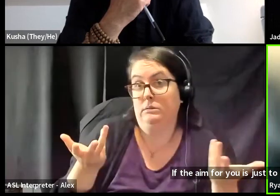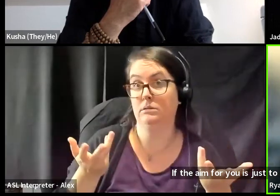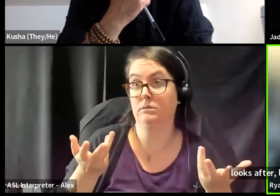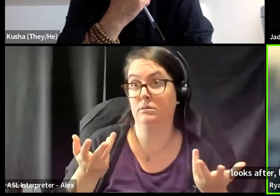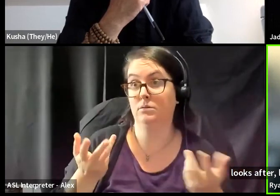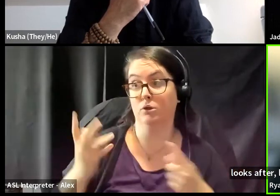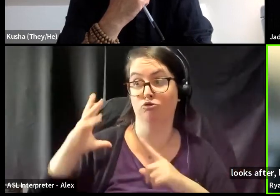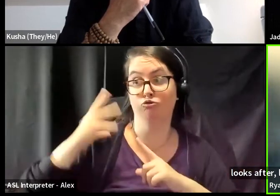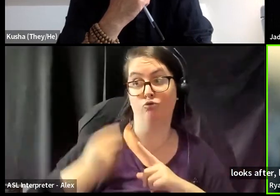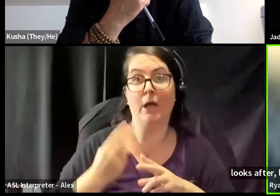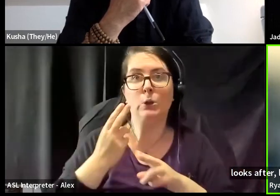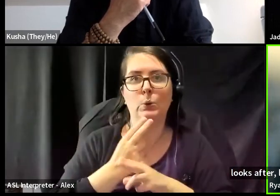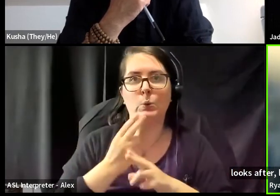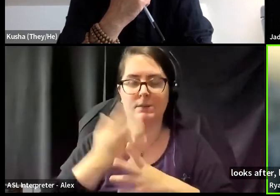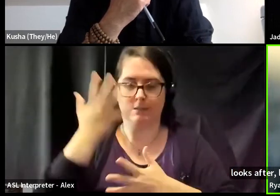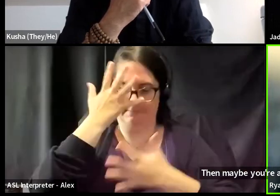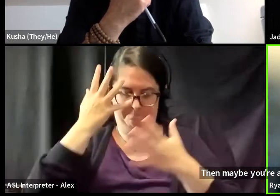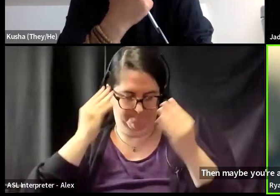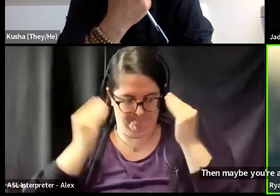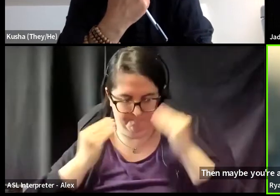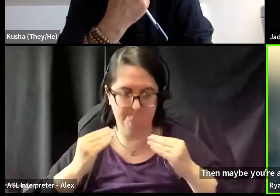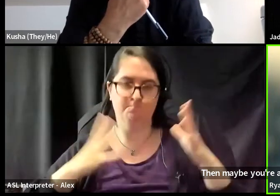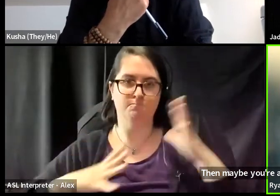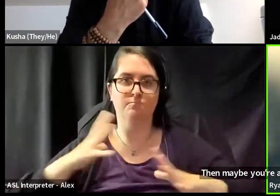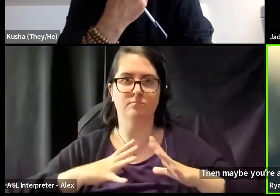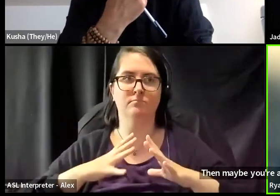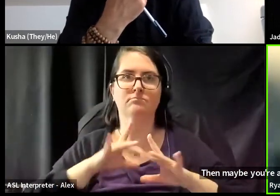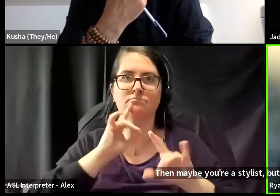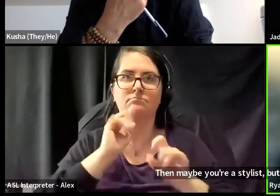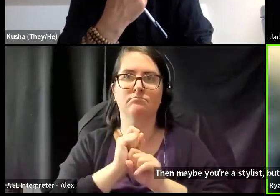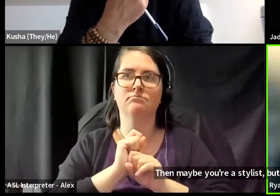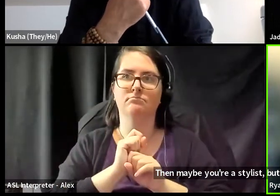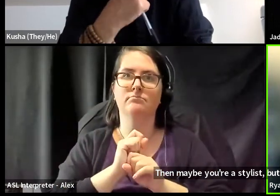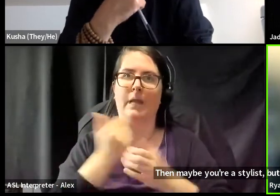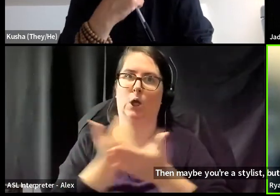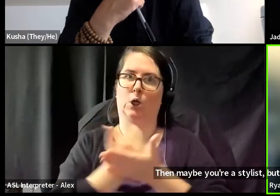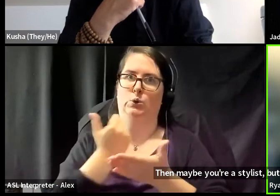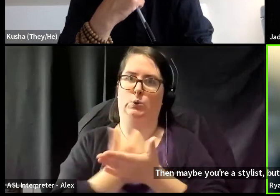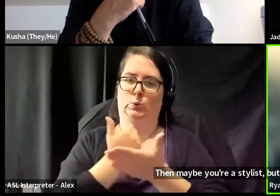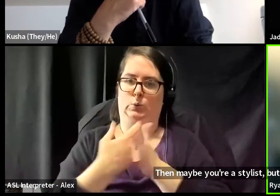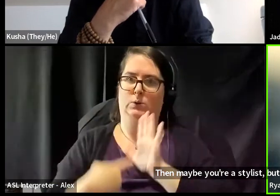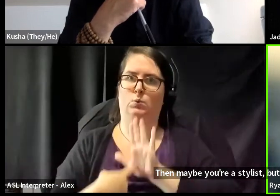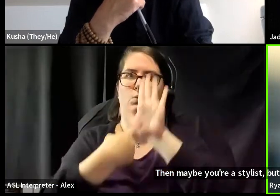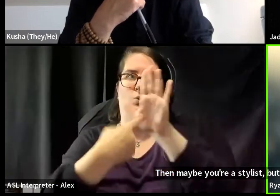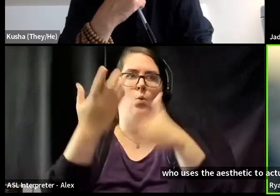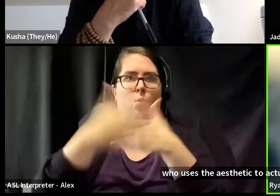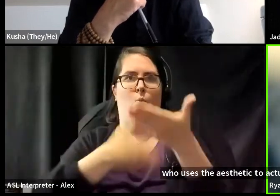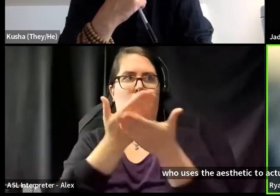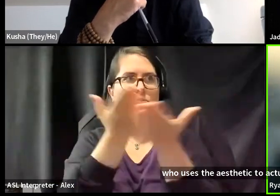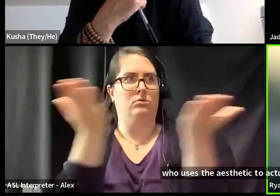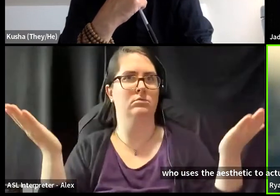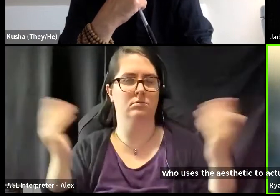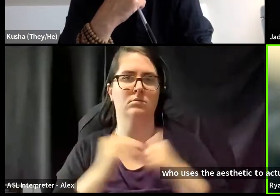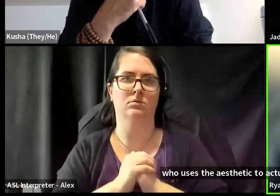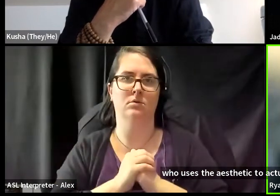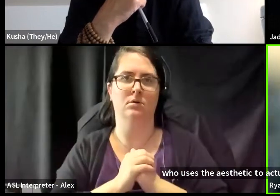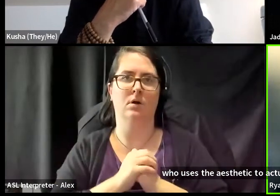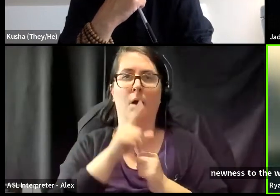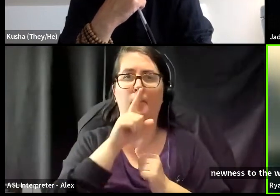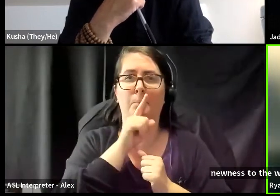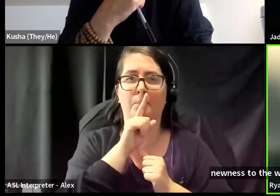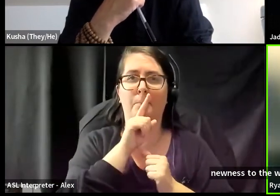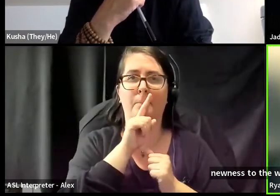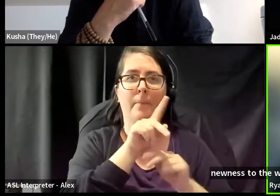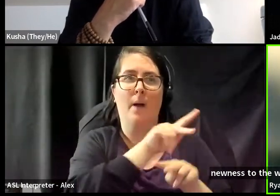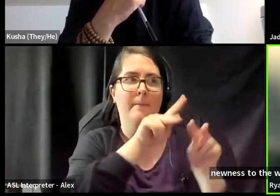who uses the aesthetic to actually want to rehearse a newness to the world, right? It's not just about public consumption, and it's